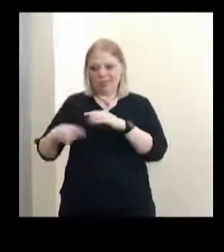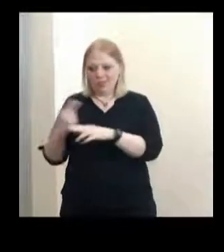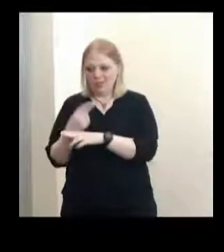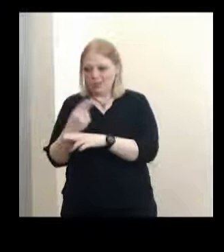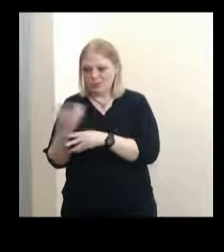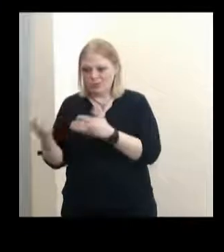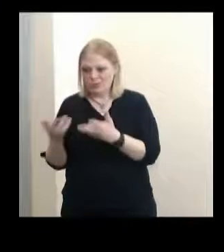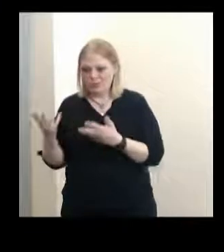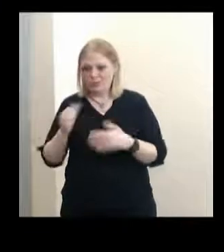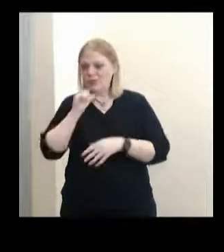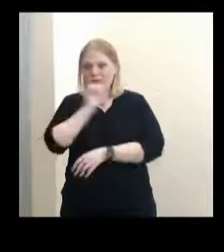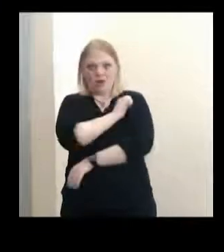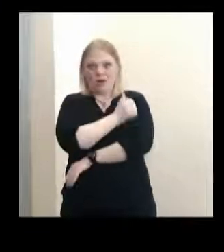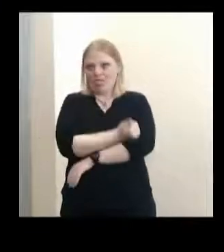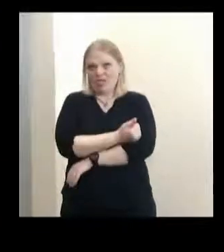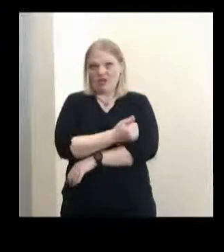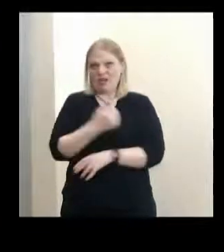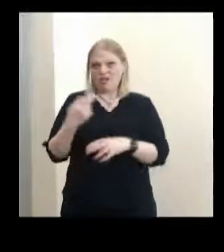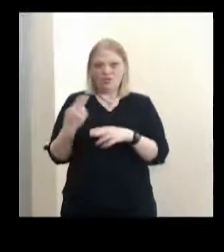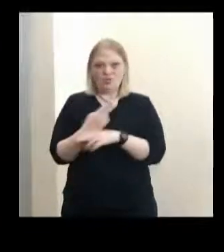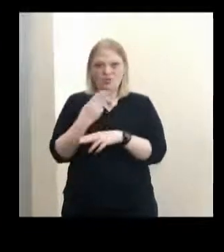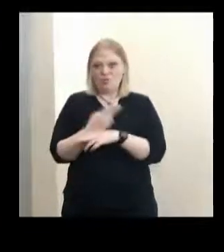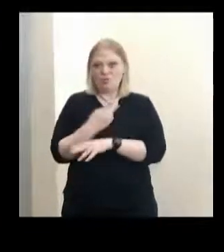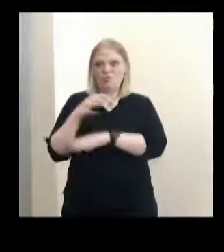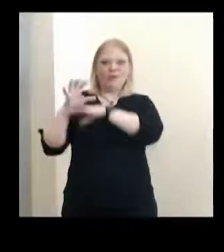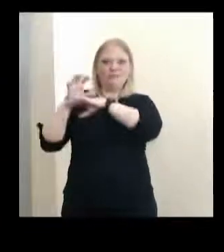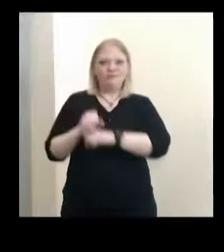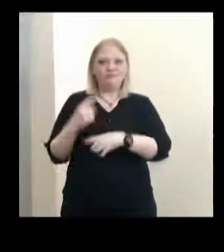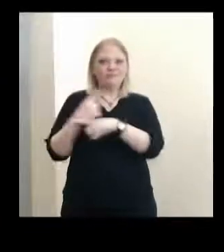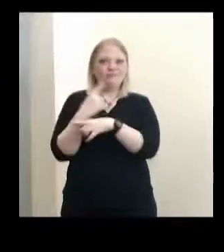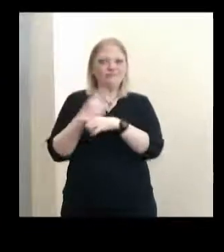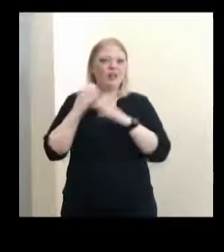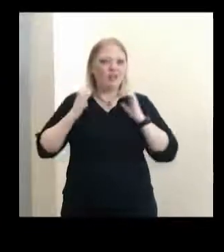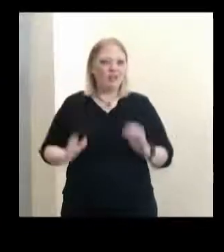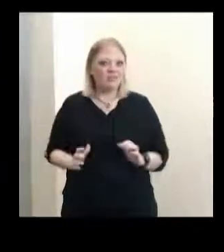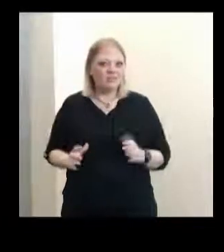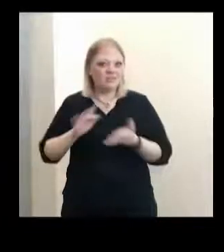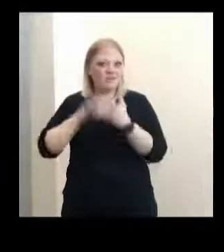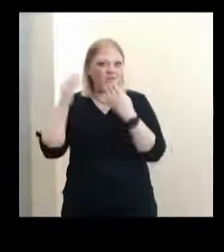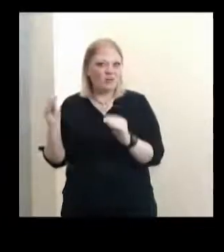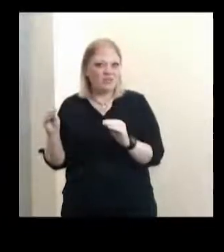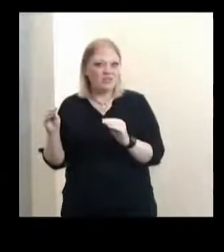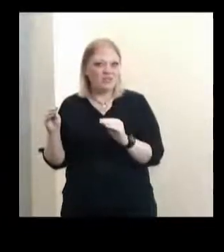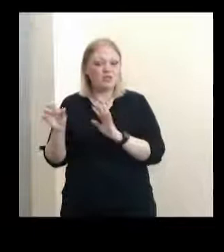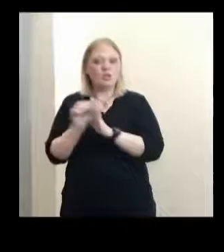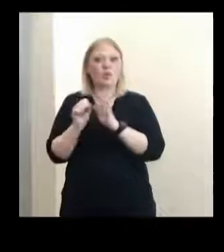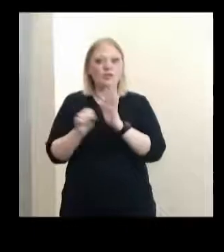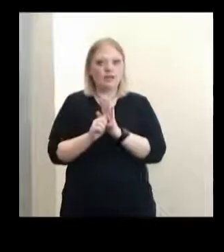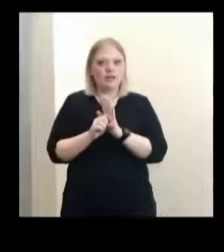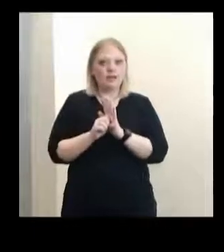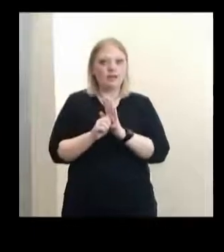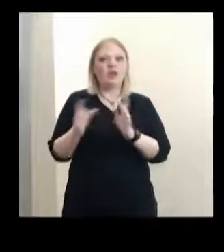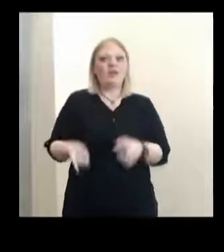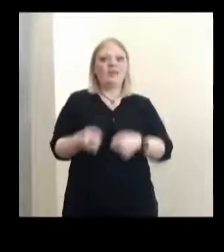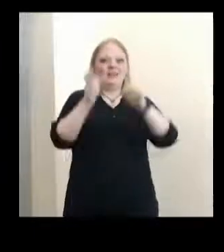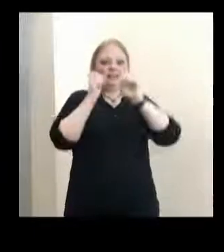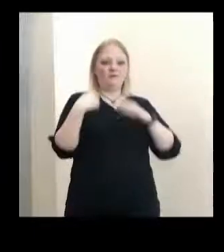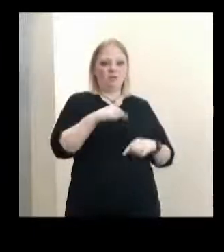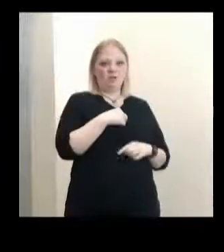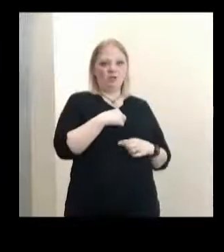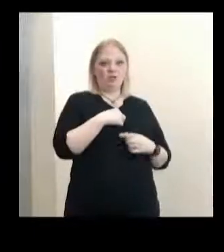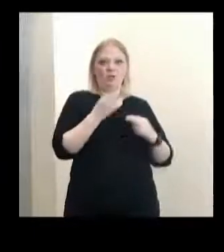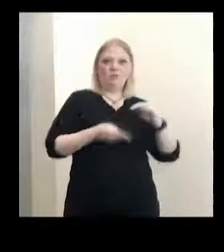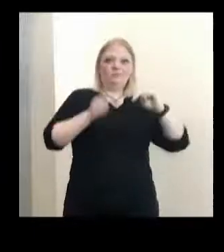were not authorized to be used by their just traditional clients in the pharmacy. New York State is giving them to us, so that'll be another